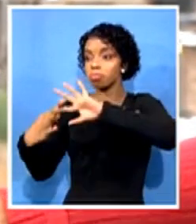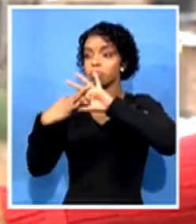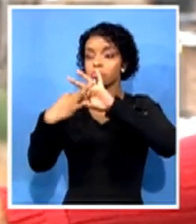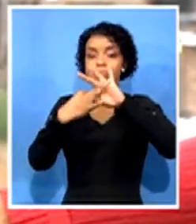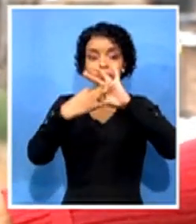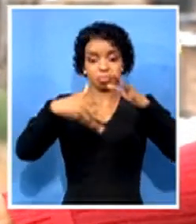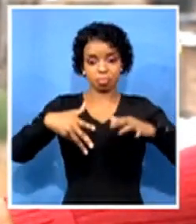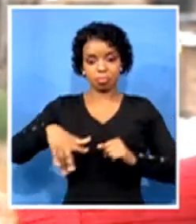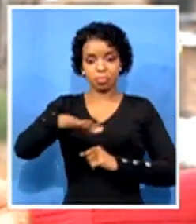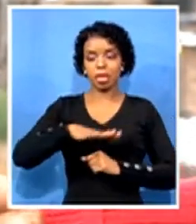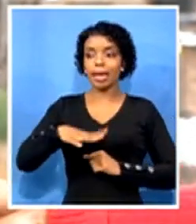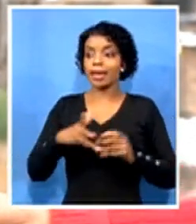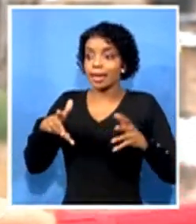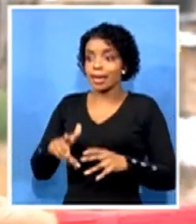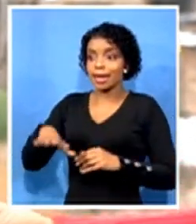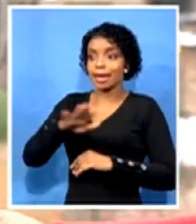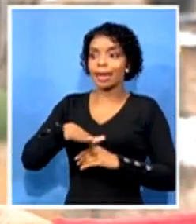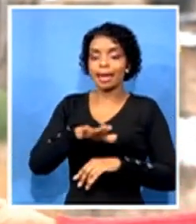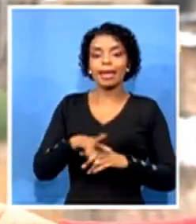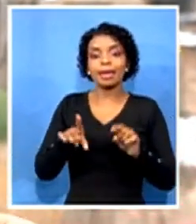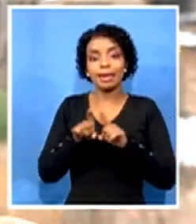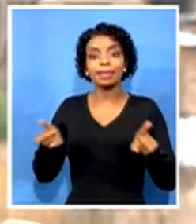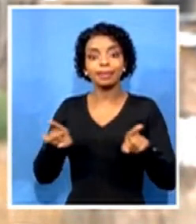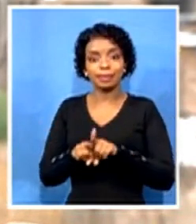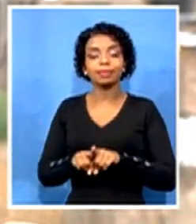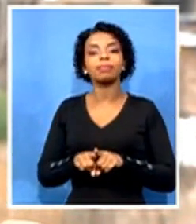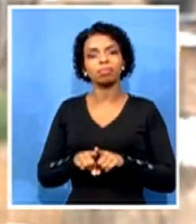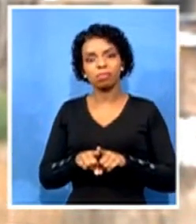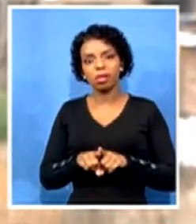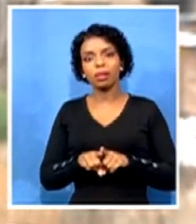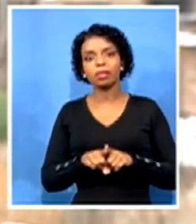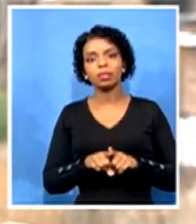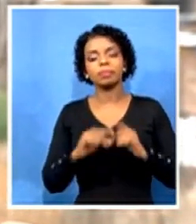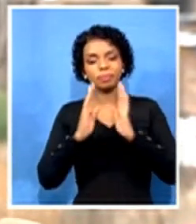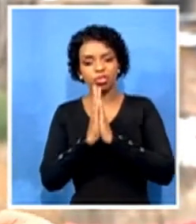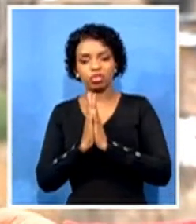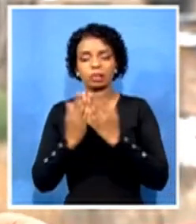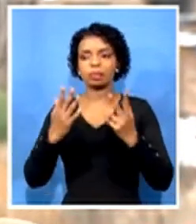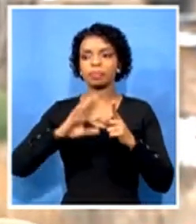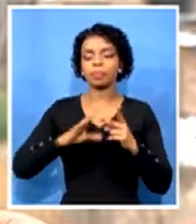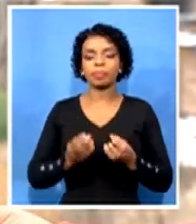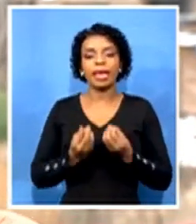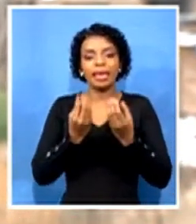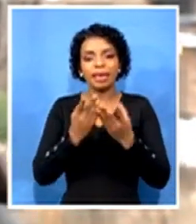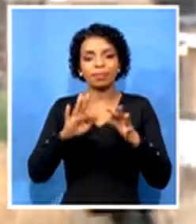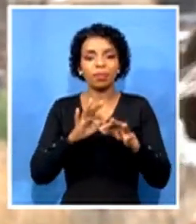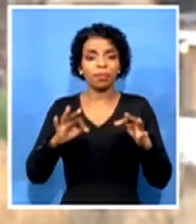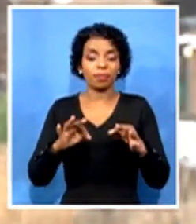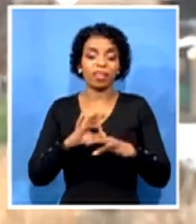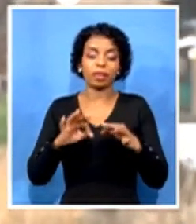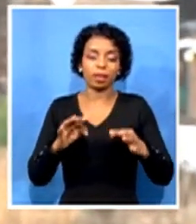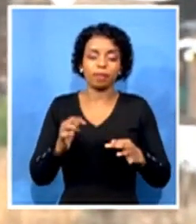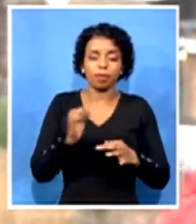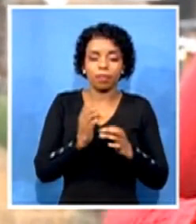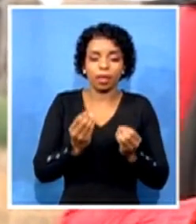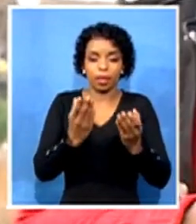owned by Gift of the Givers, churches around, which would usually take the people that are affected at a time. Thank you so